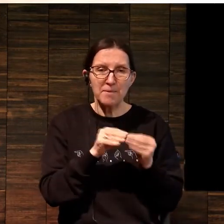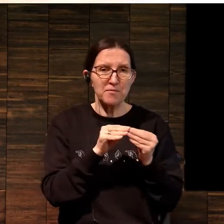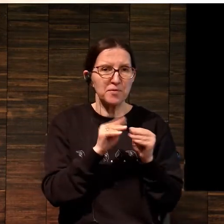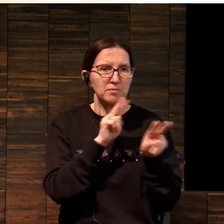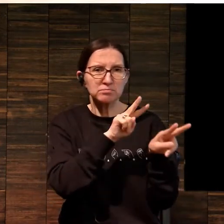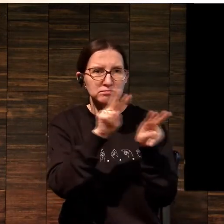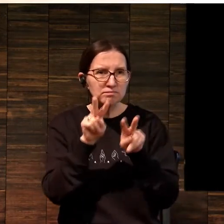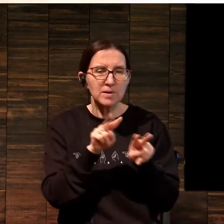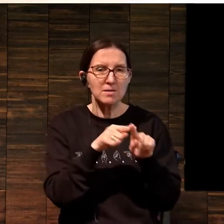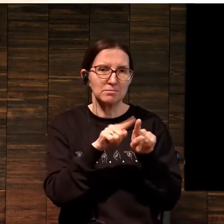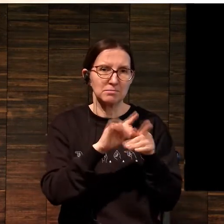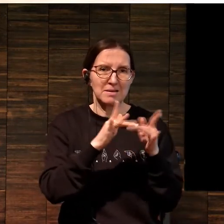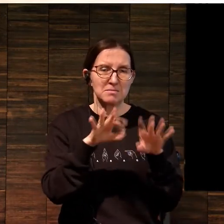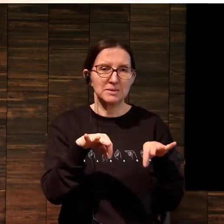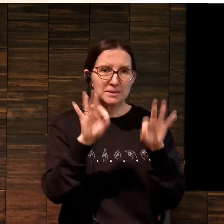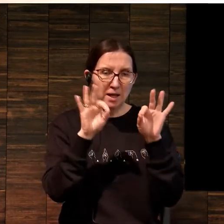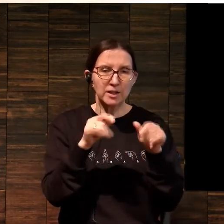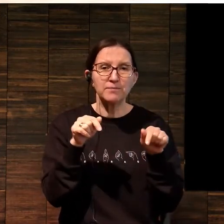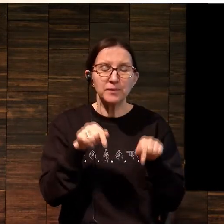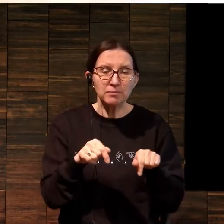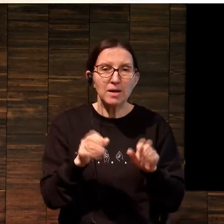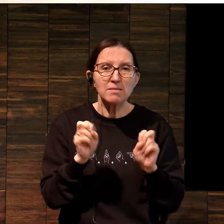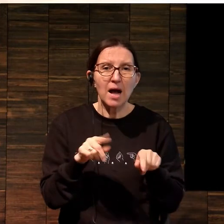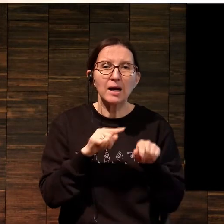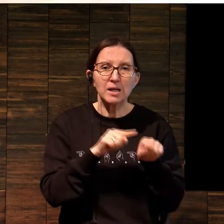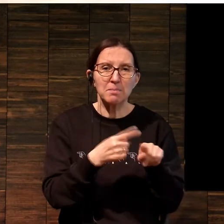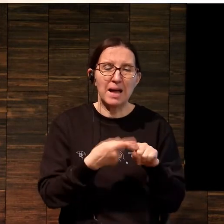these DOM layer mutations.